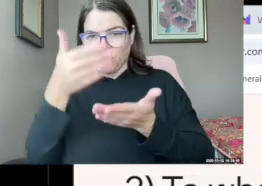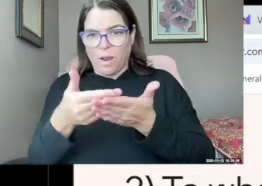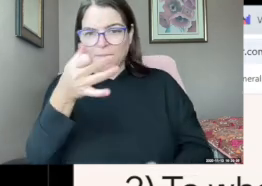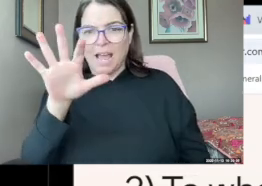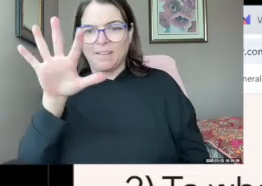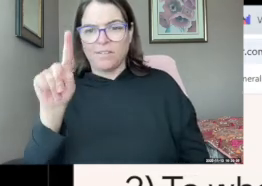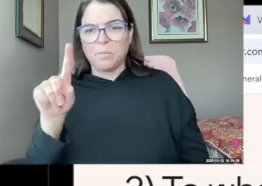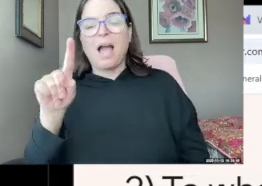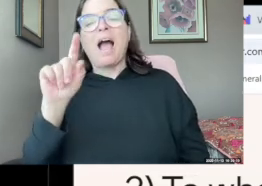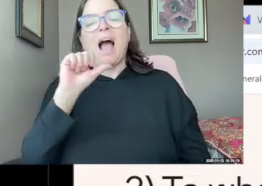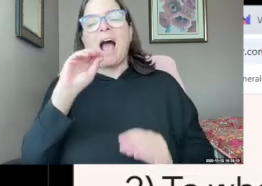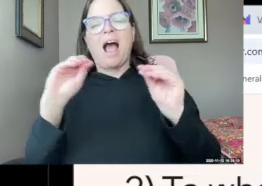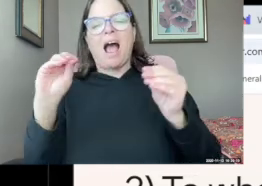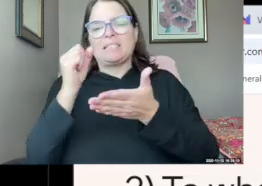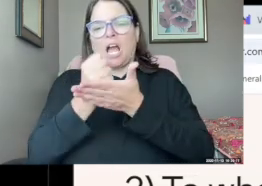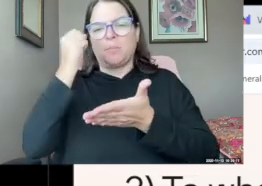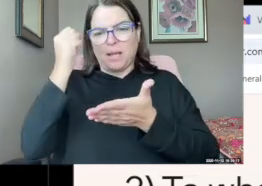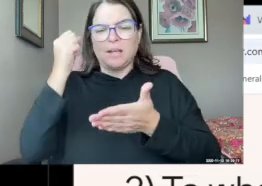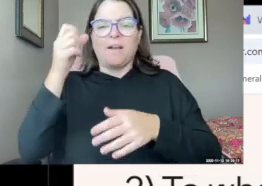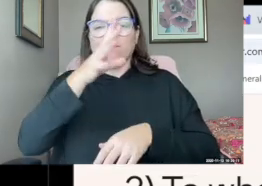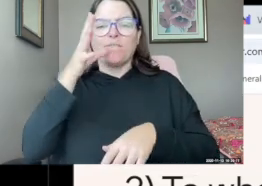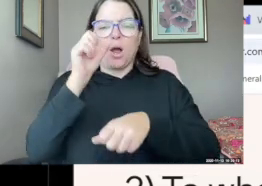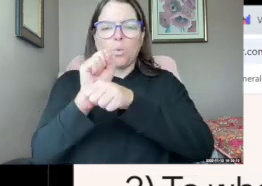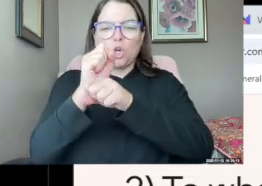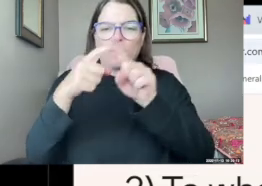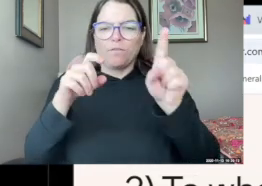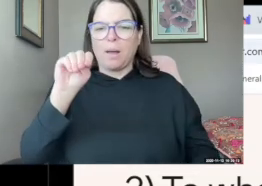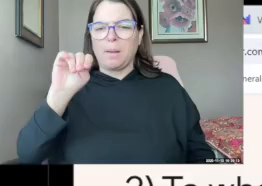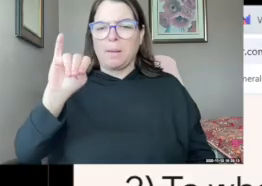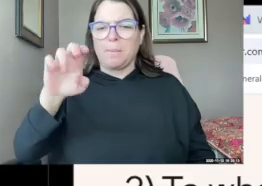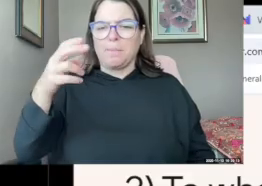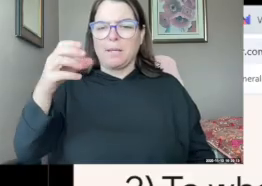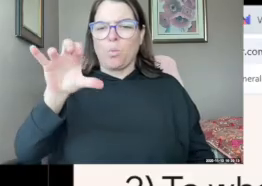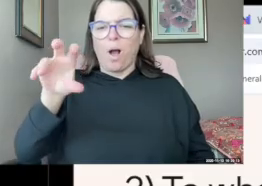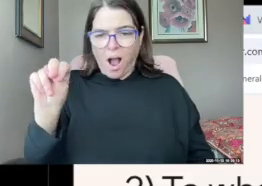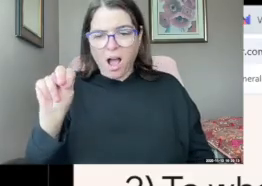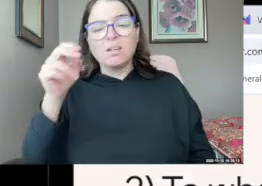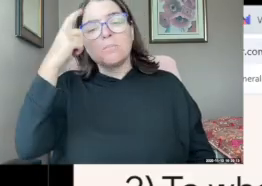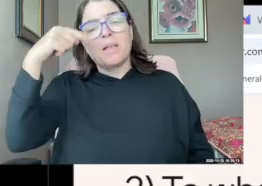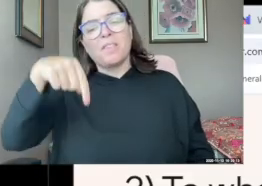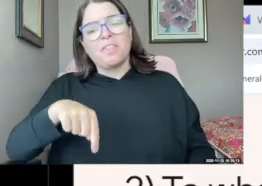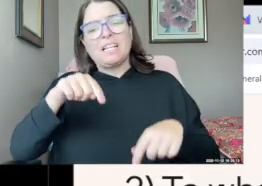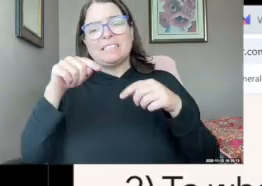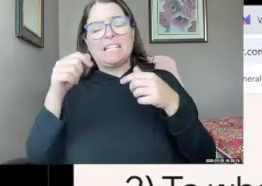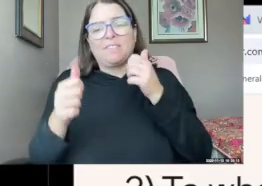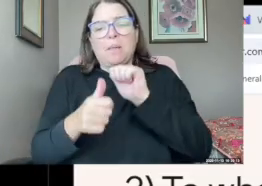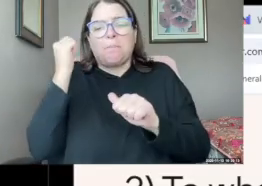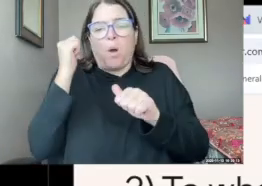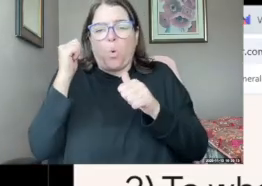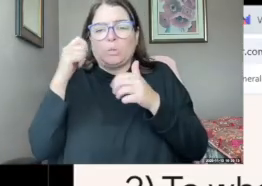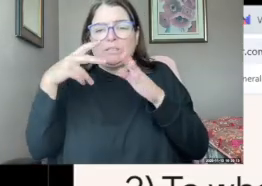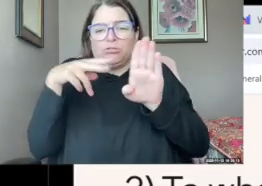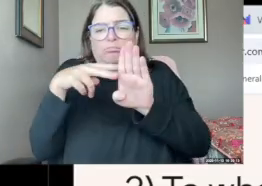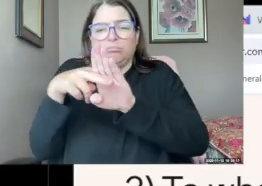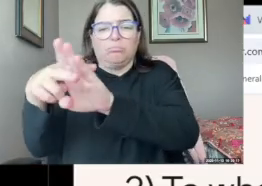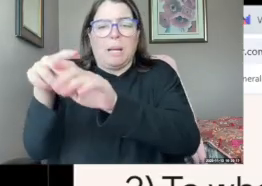my father arrived in 1951 as an undocumented farm worker from Michoacan. But Huron is